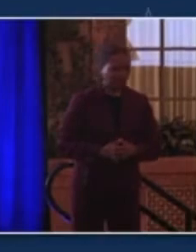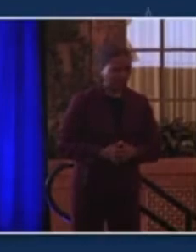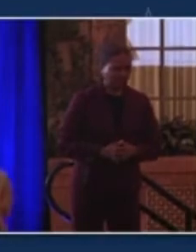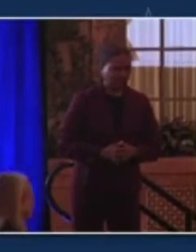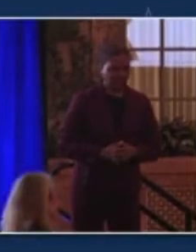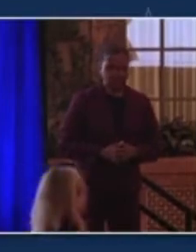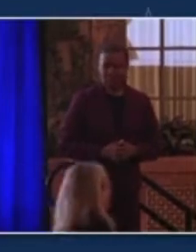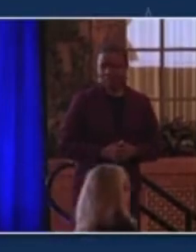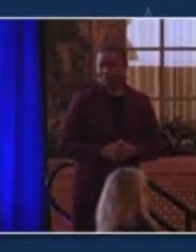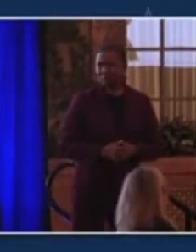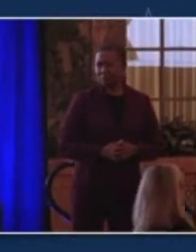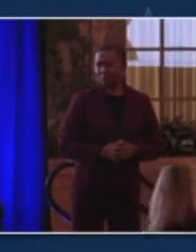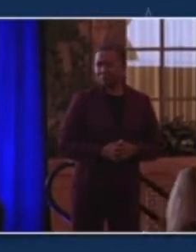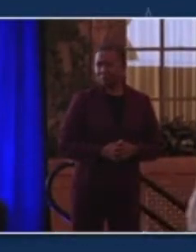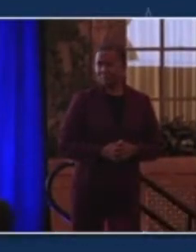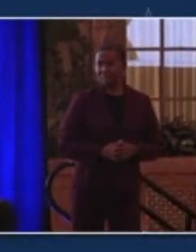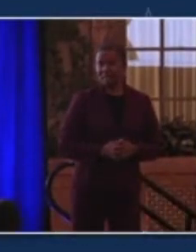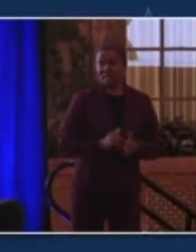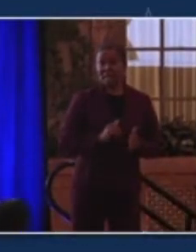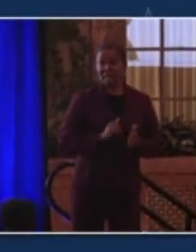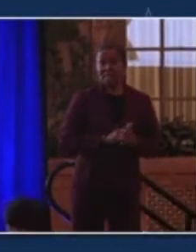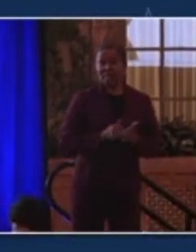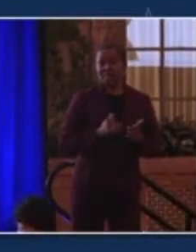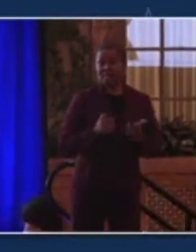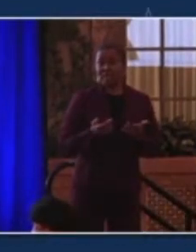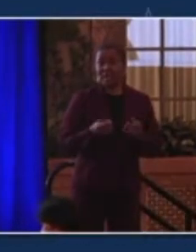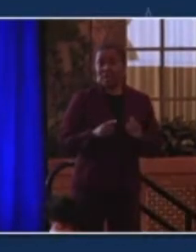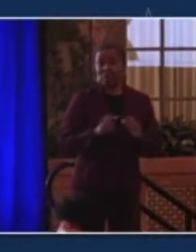And that would come along with